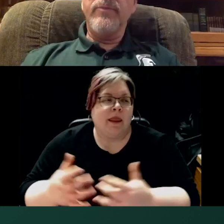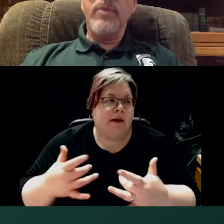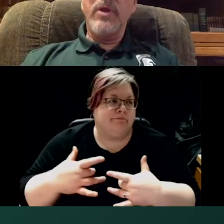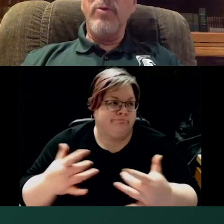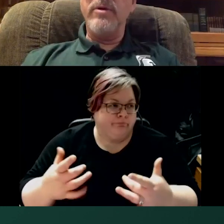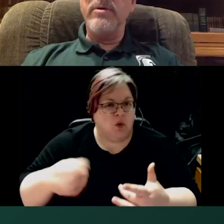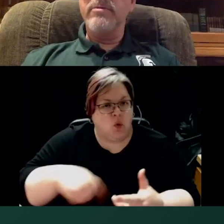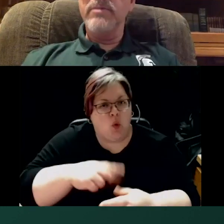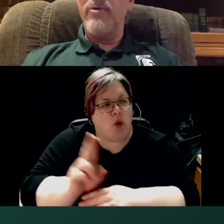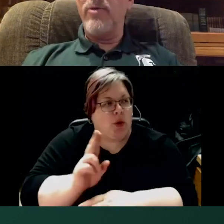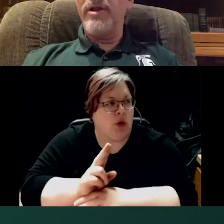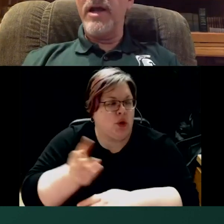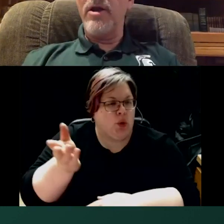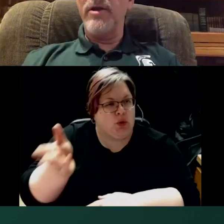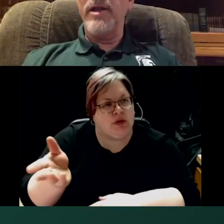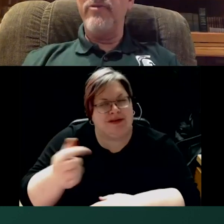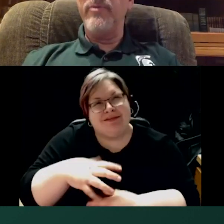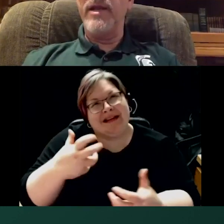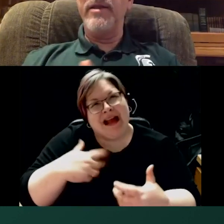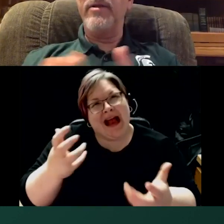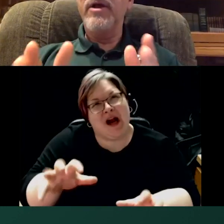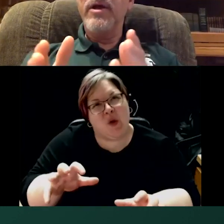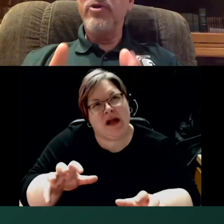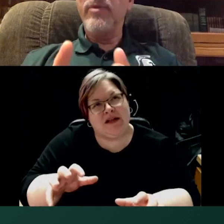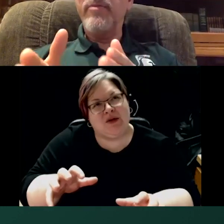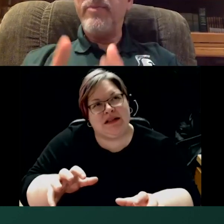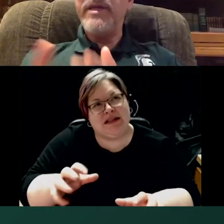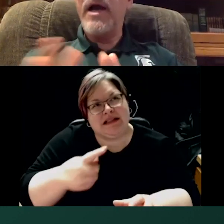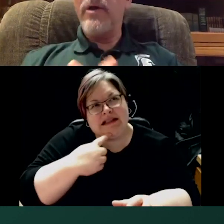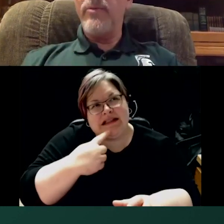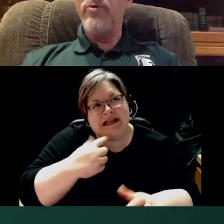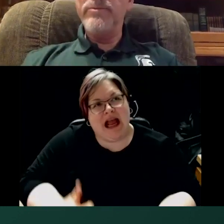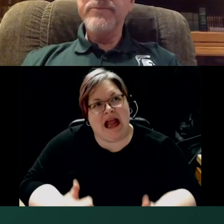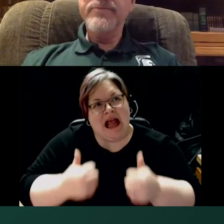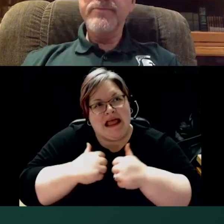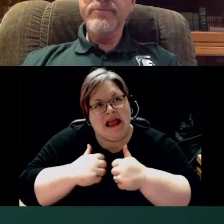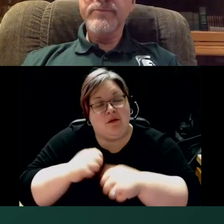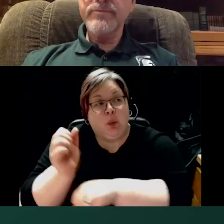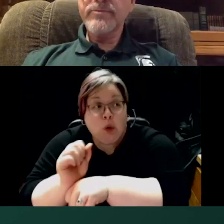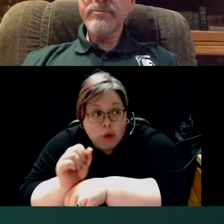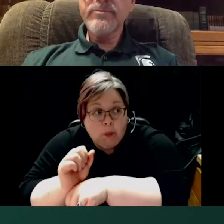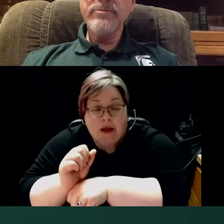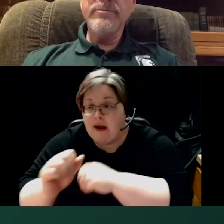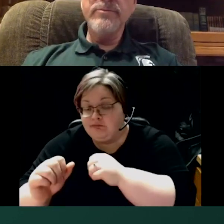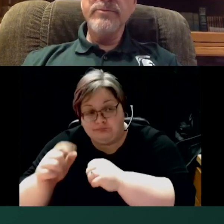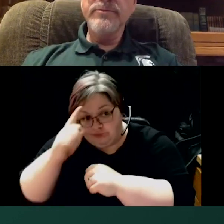um, human, I don't want to say colonization, but at least humans being on the moon.